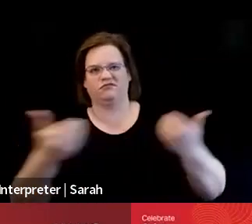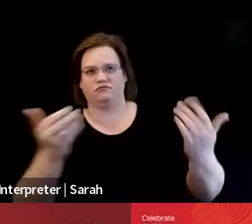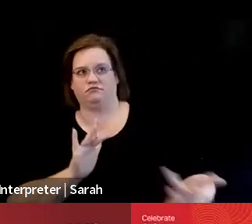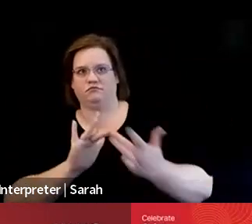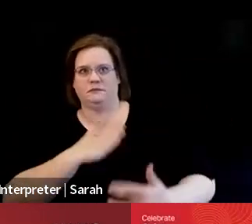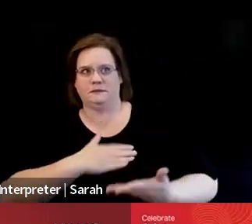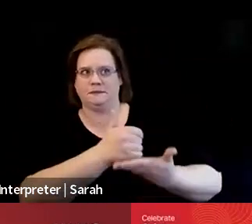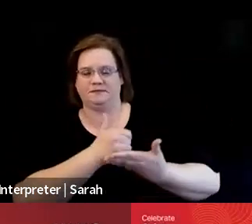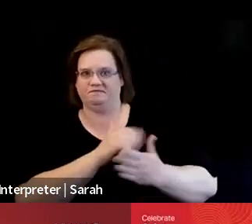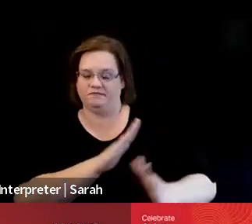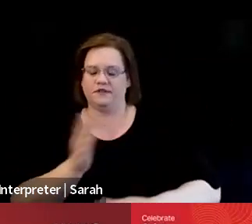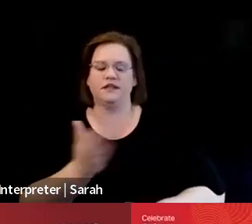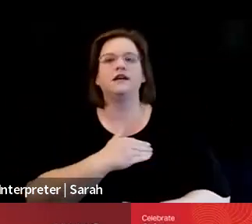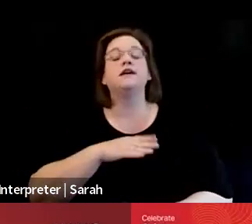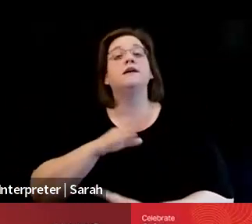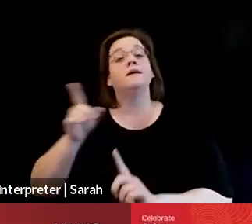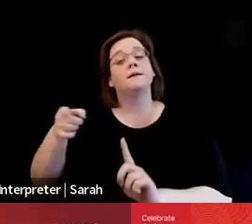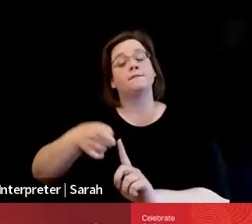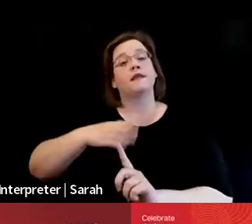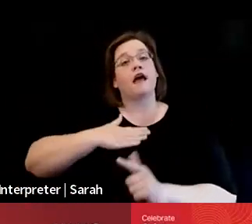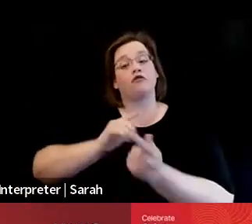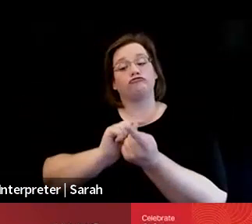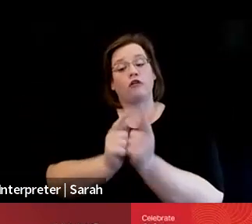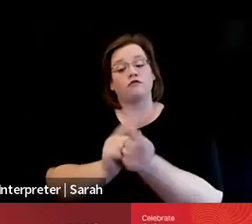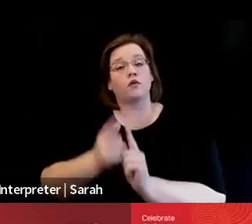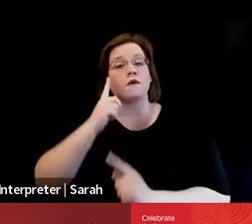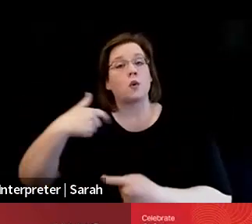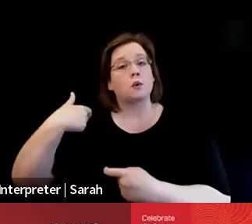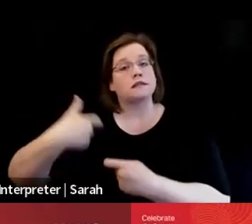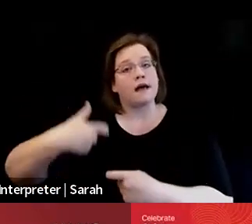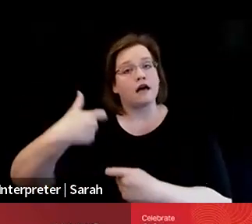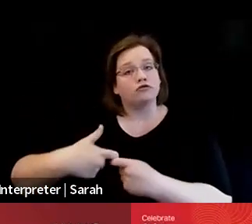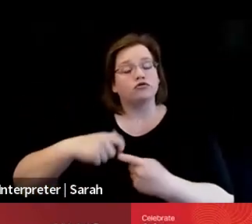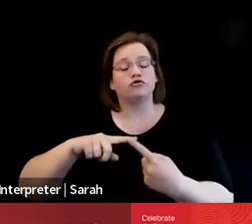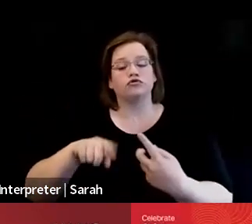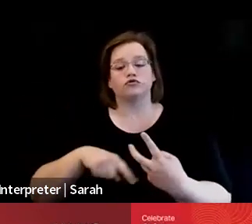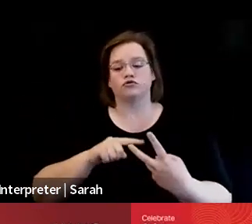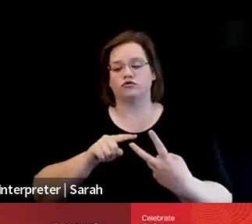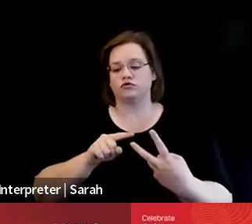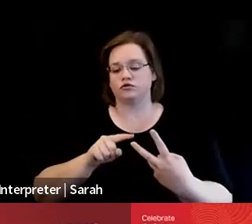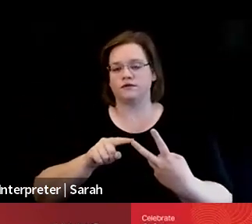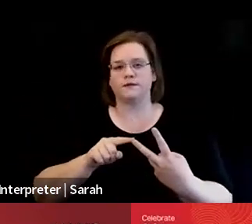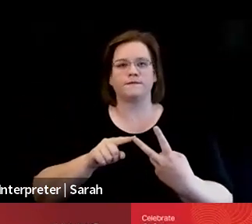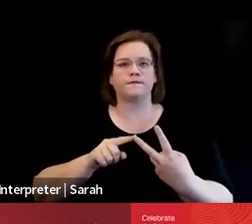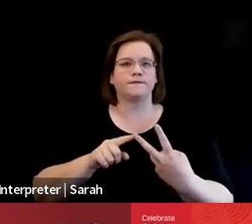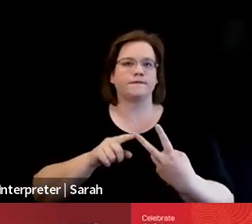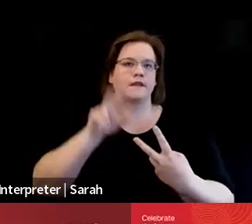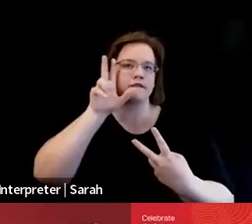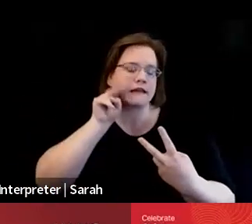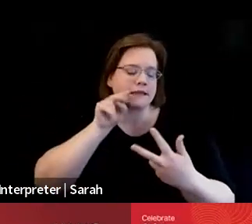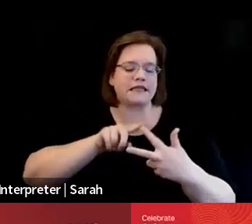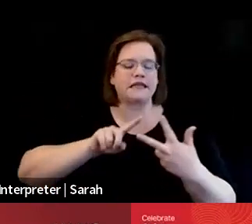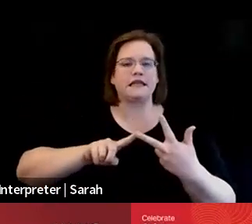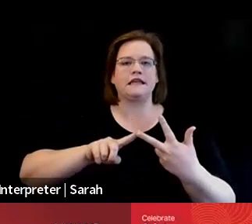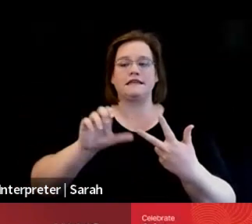And so a lot of the translation work we do for the Spanish speaking patients and probably Vietnamese, Arabic,